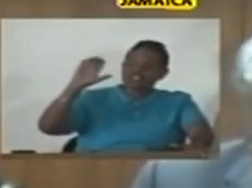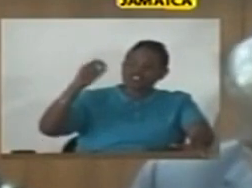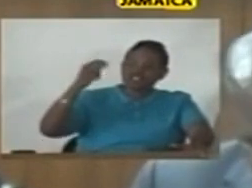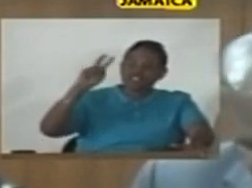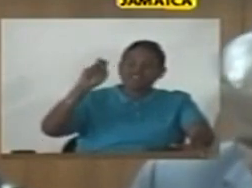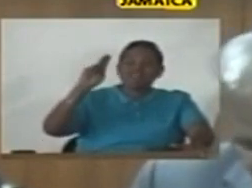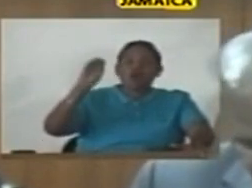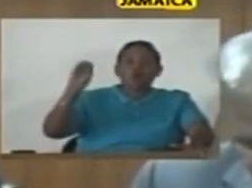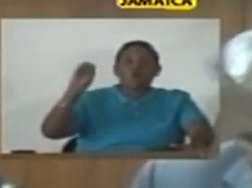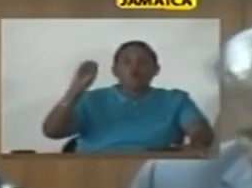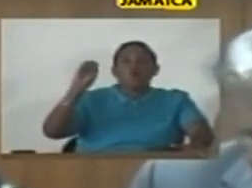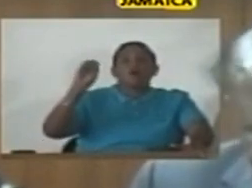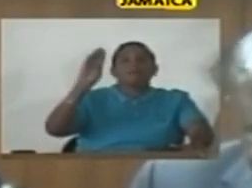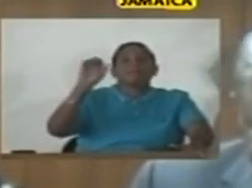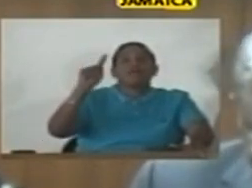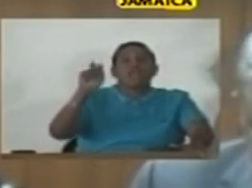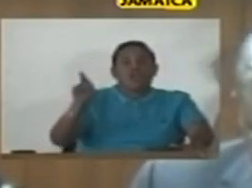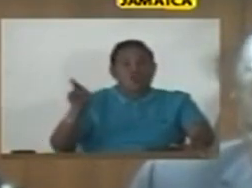Baker.